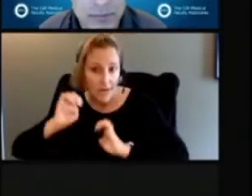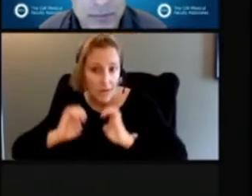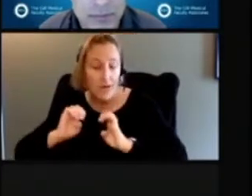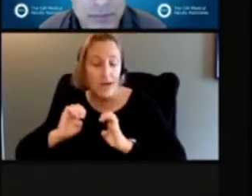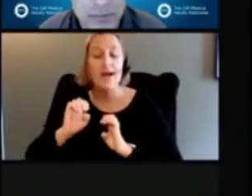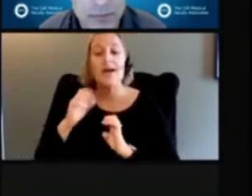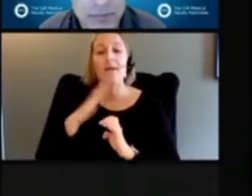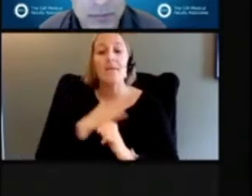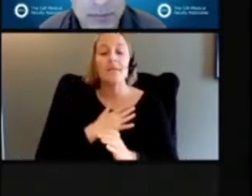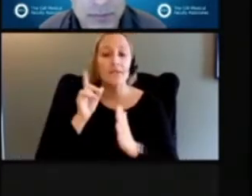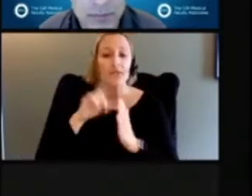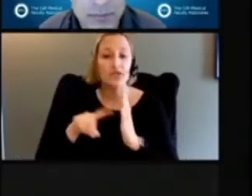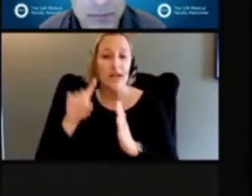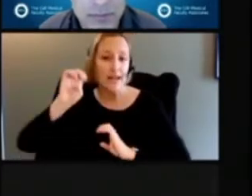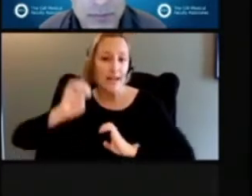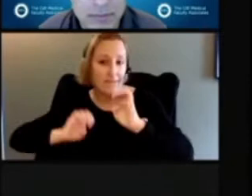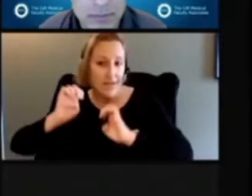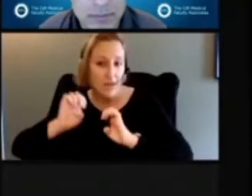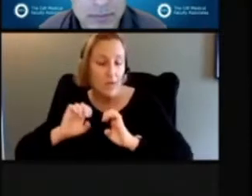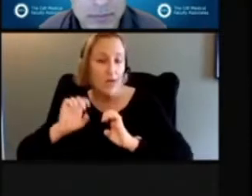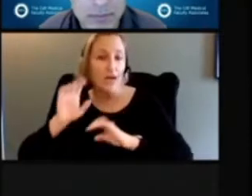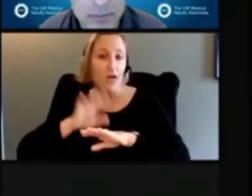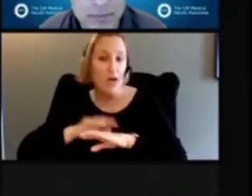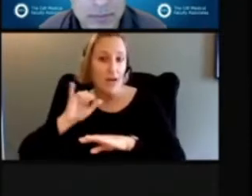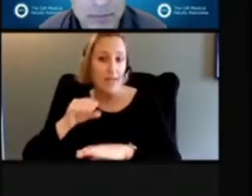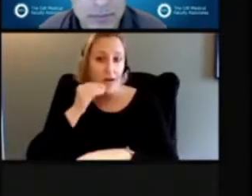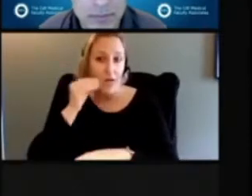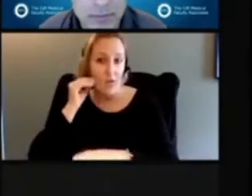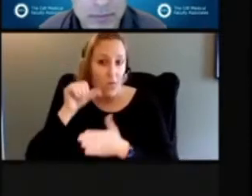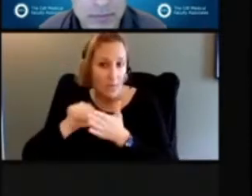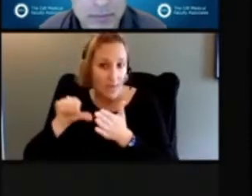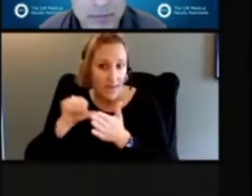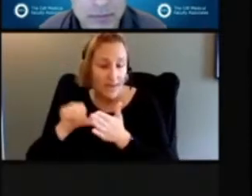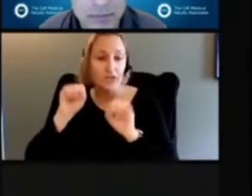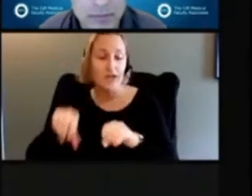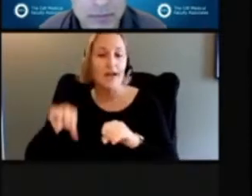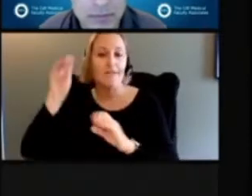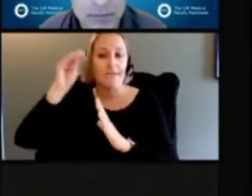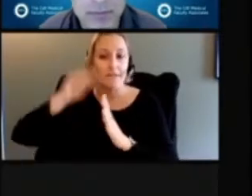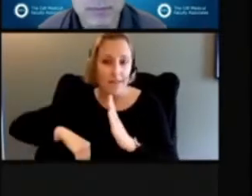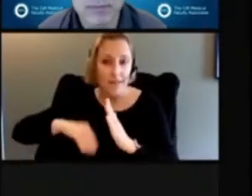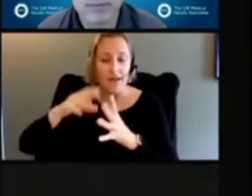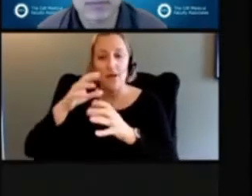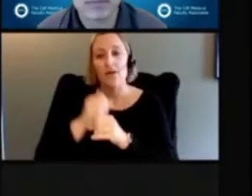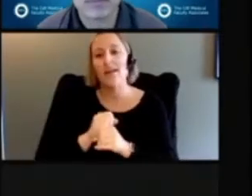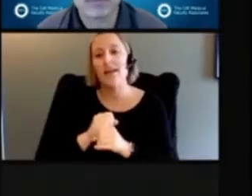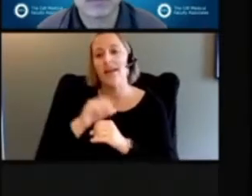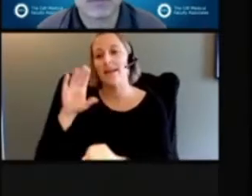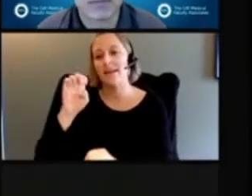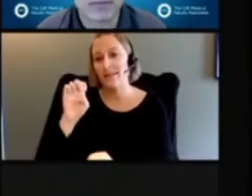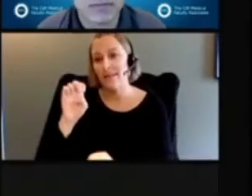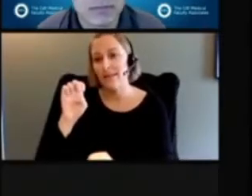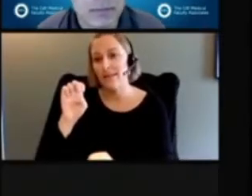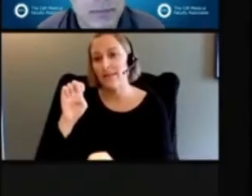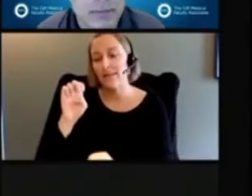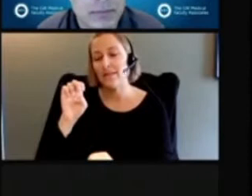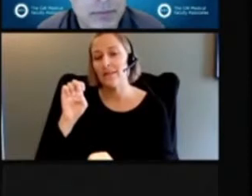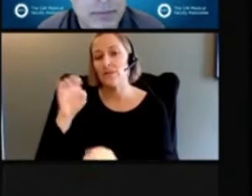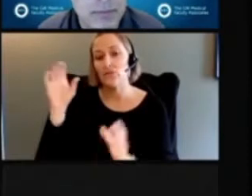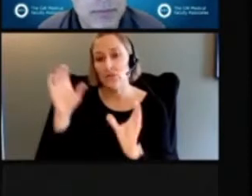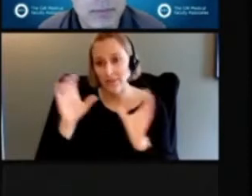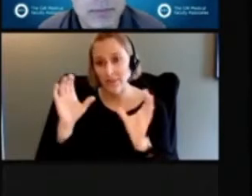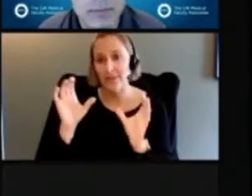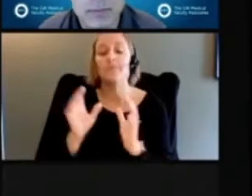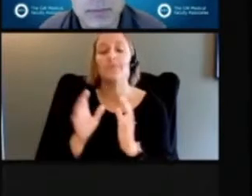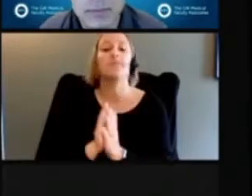visit the evaluations found on the homepage to fill these out and get your CE certificate. To let you know, today's